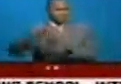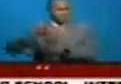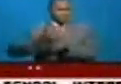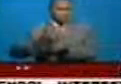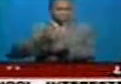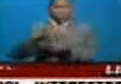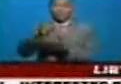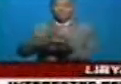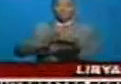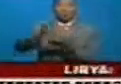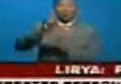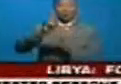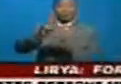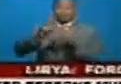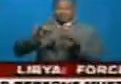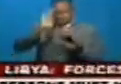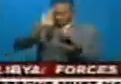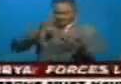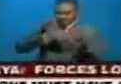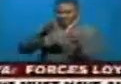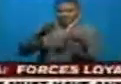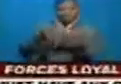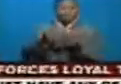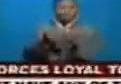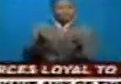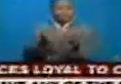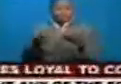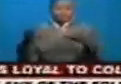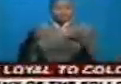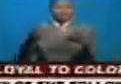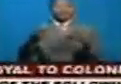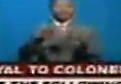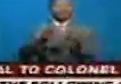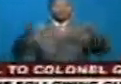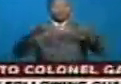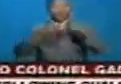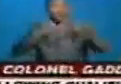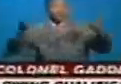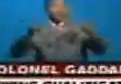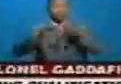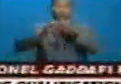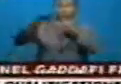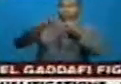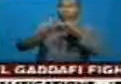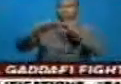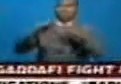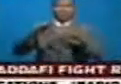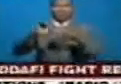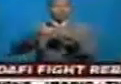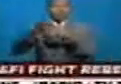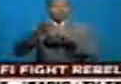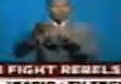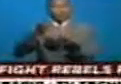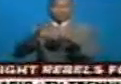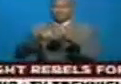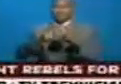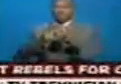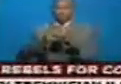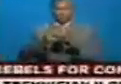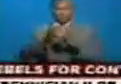has established a university, is focusing on a massive public campaign on environment and climate